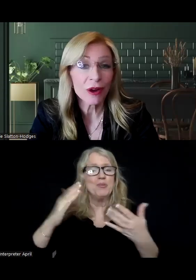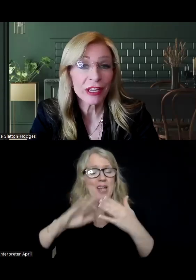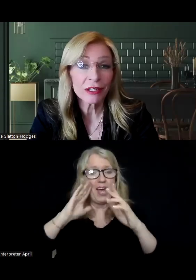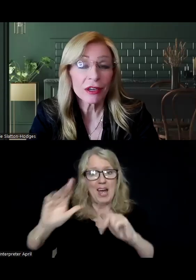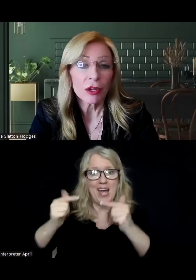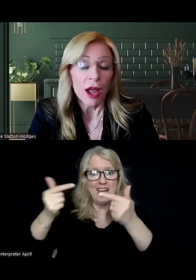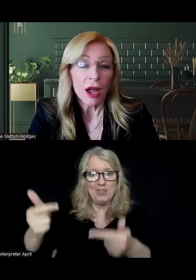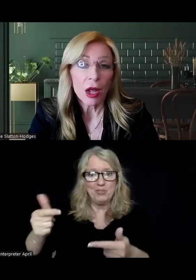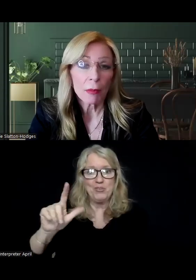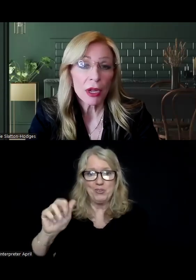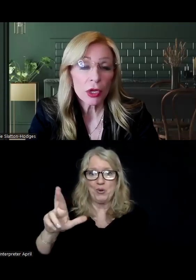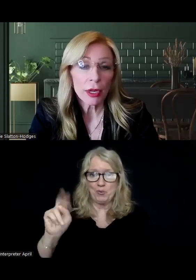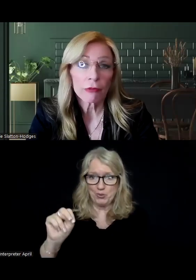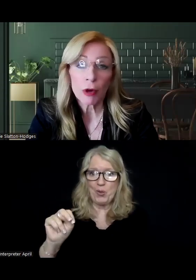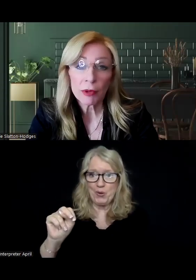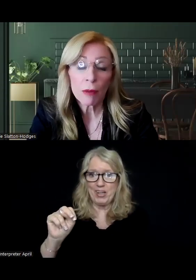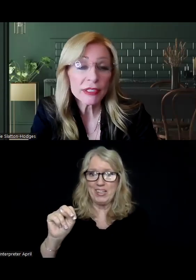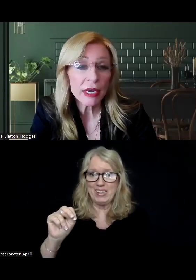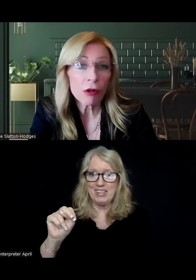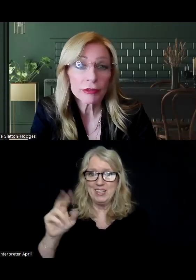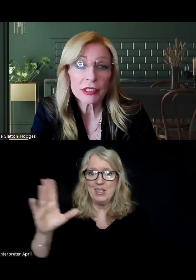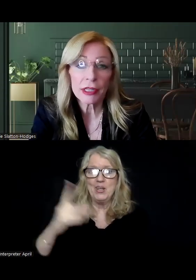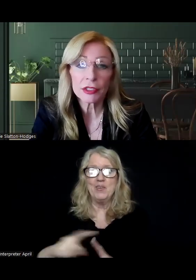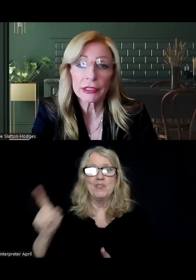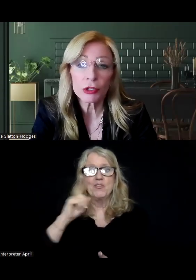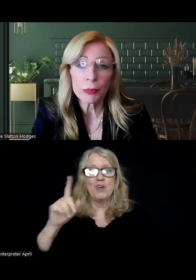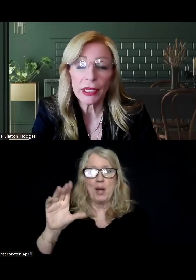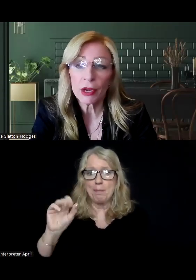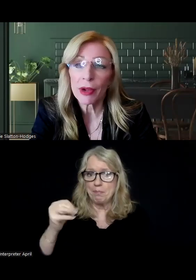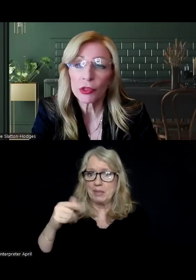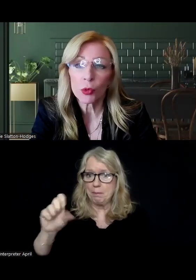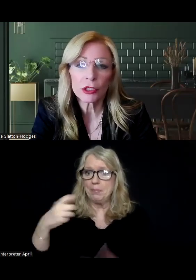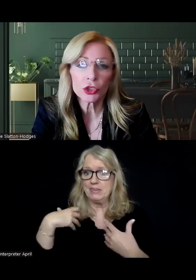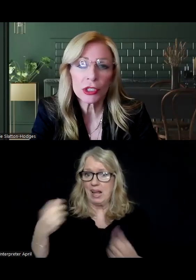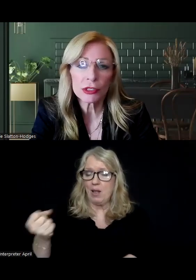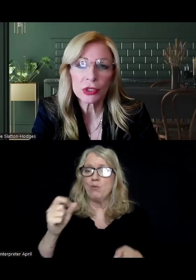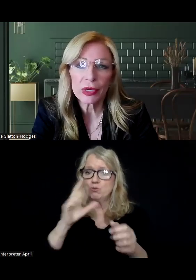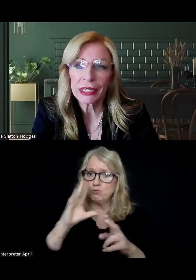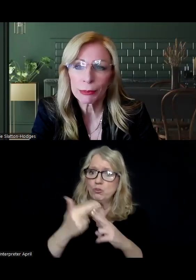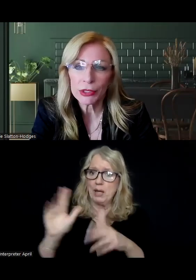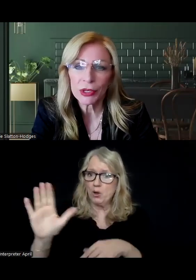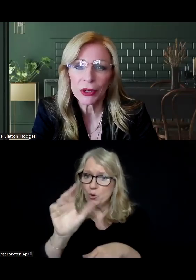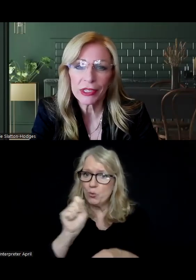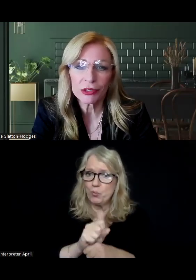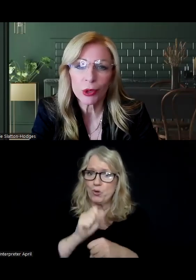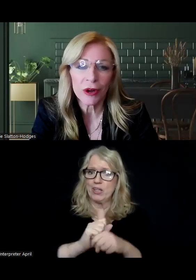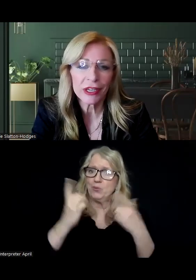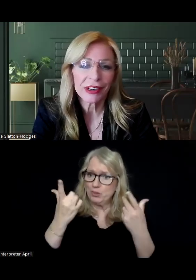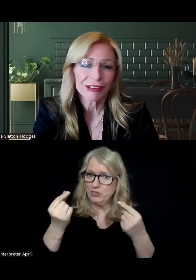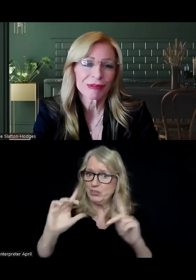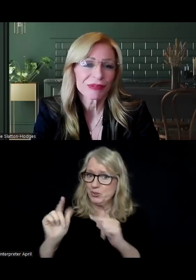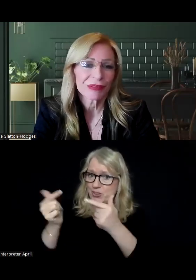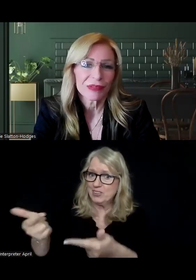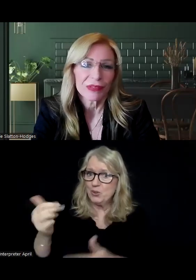to Lauren from Compass Health to tell us a little bit about the work that she is doing in Missouri. So